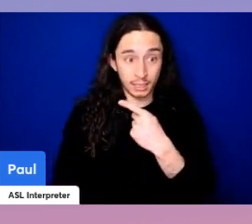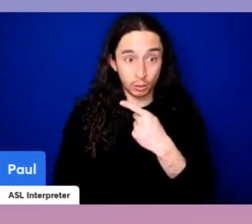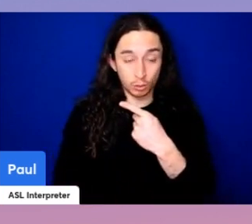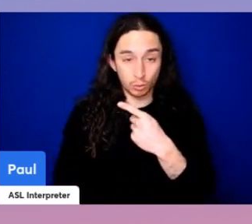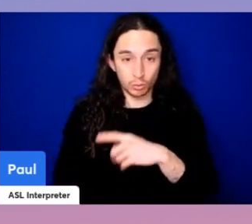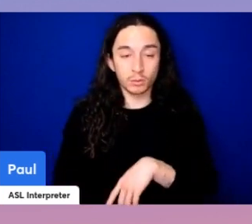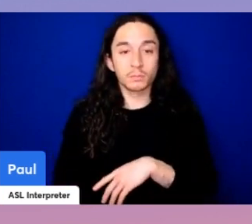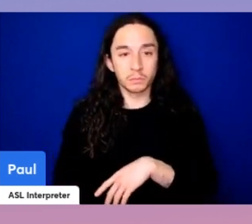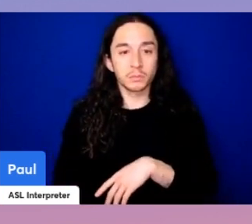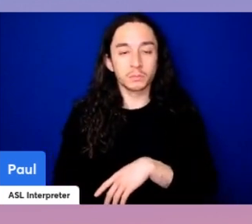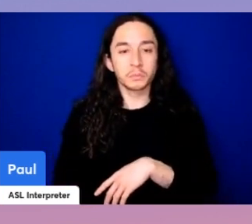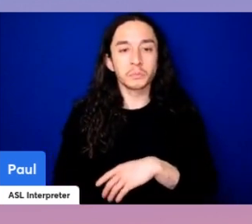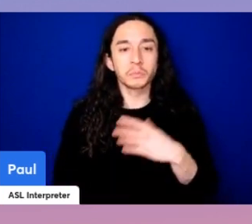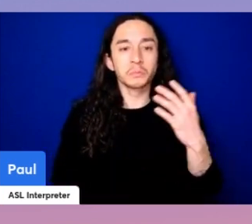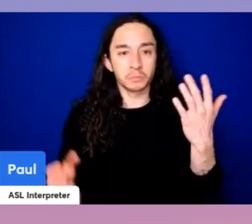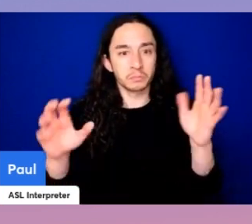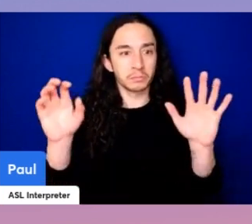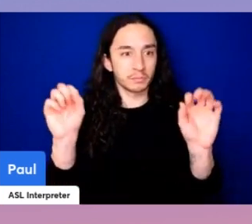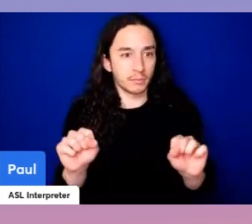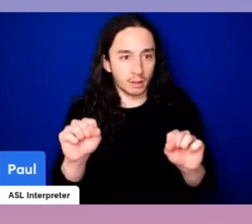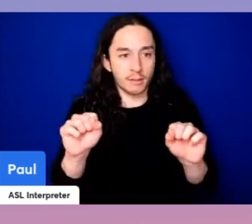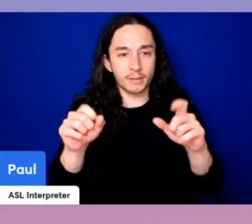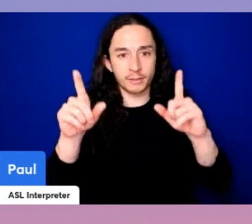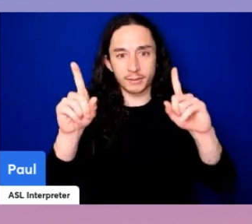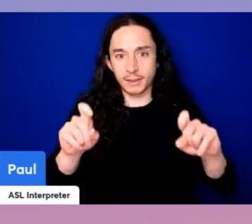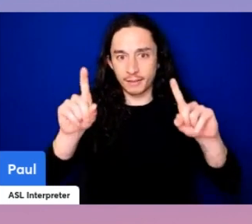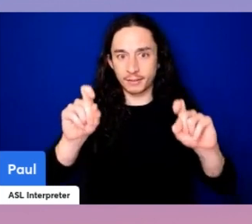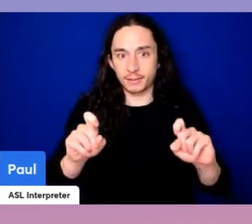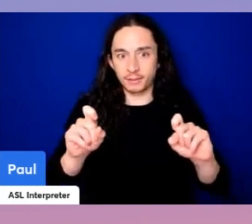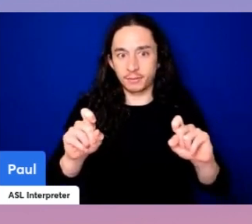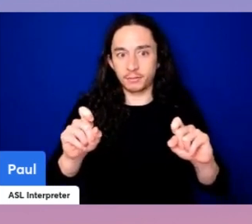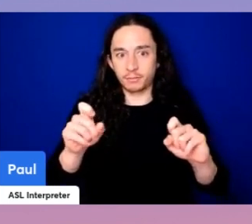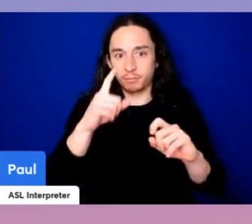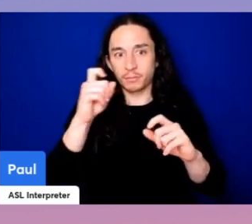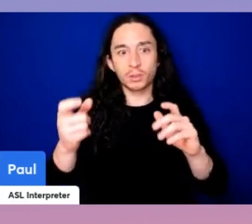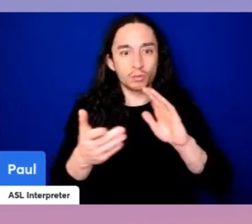so it will pass because, yeah, it's already expected.